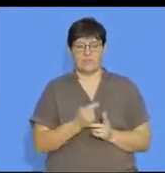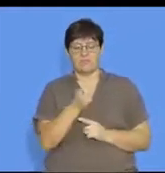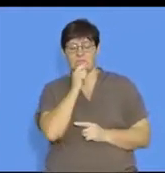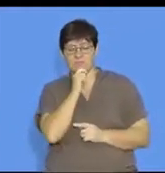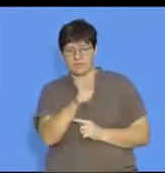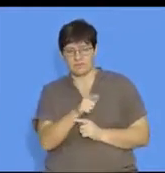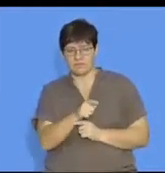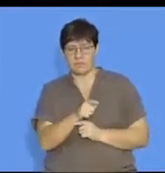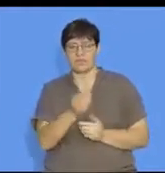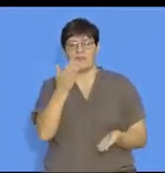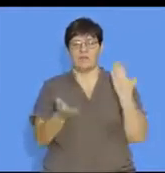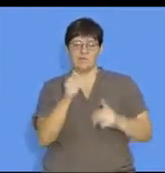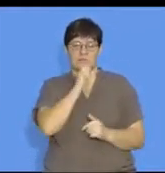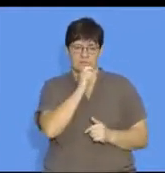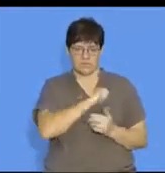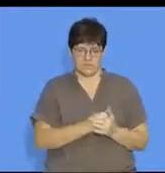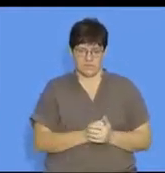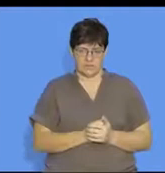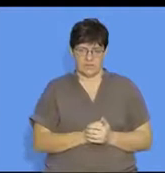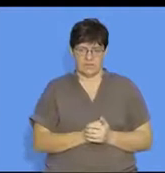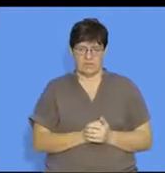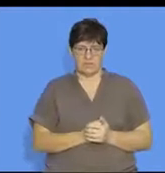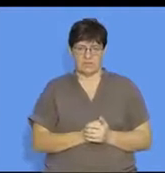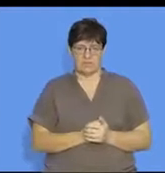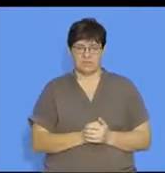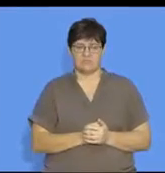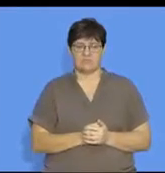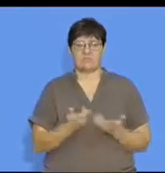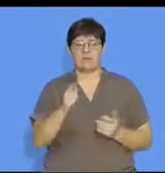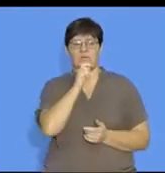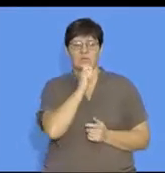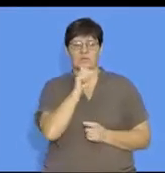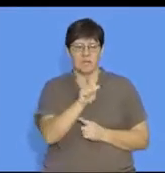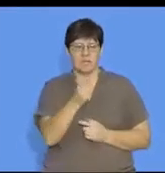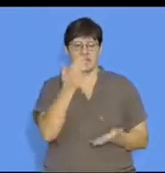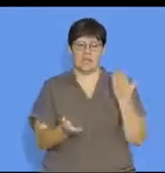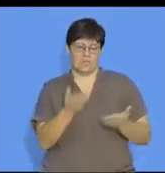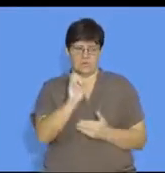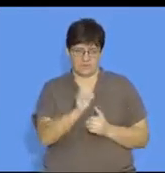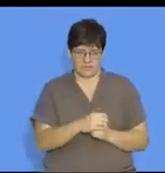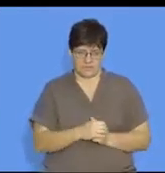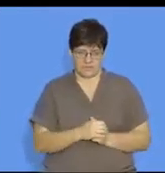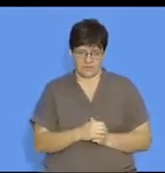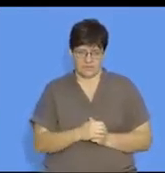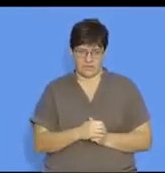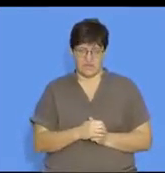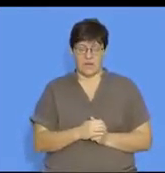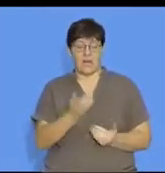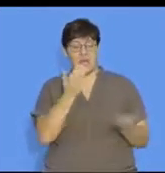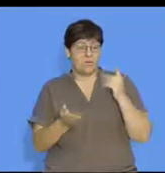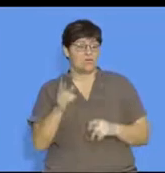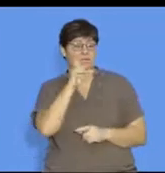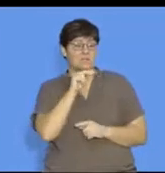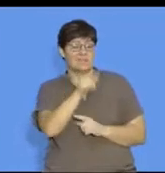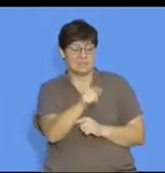calculate, we are using an equation. Okay, so this one is used by use of an equation. Okay, and then the equation